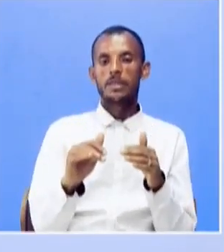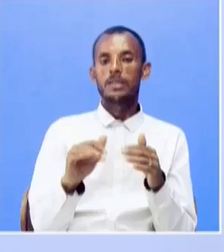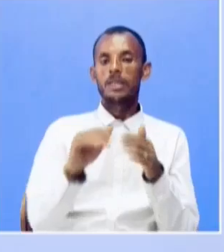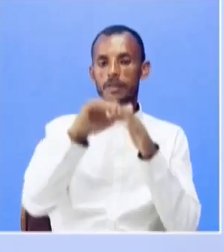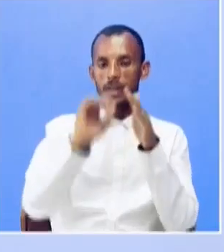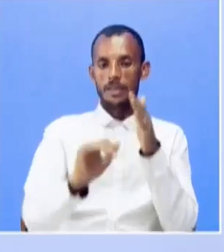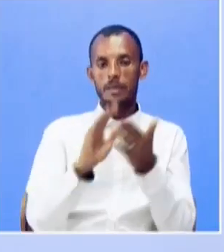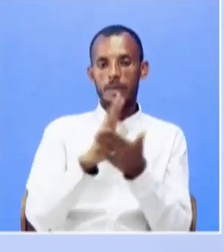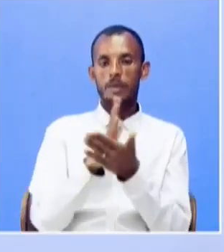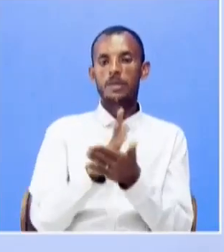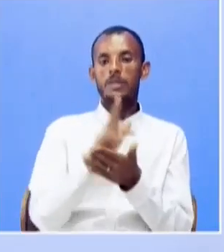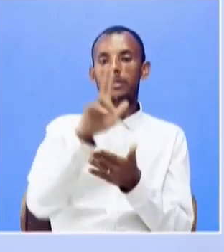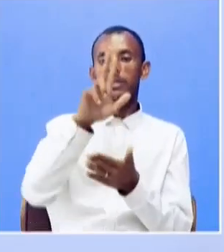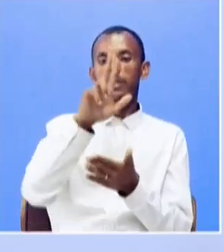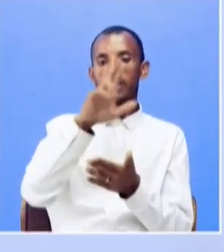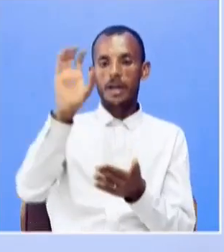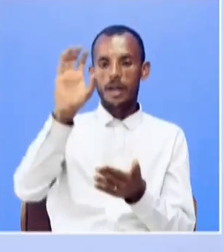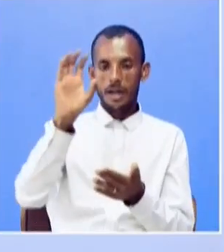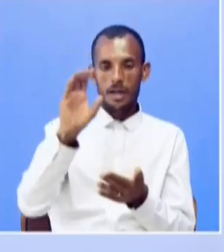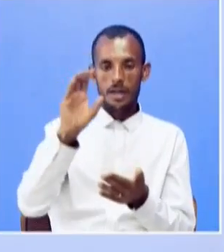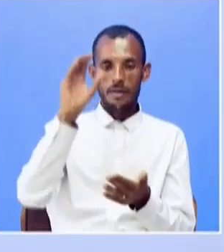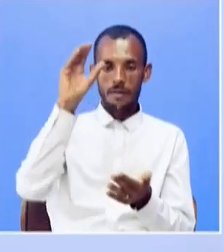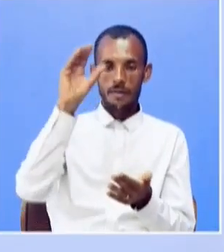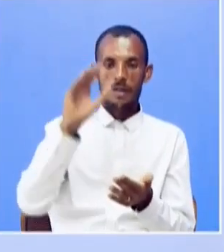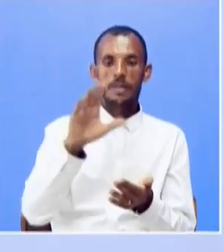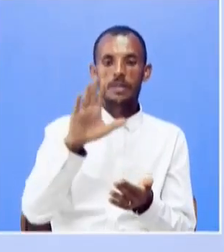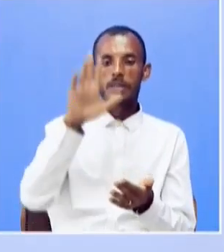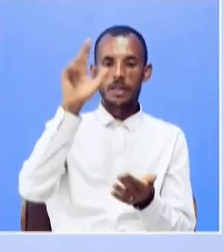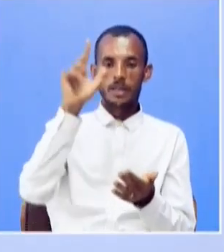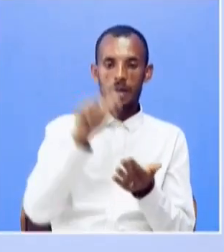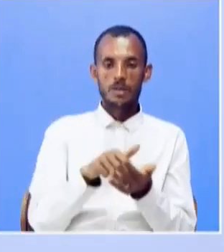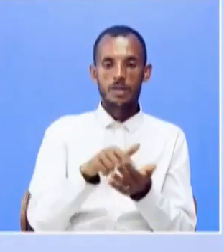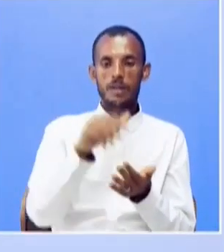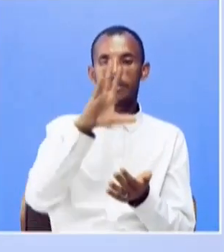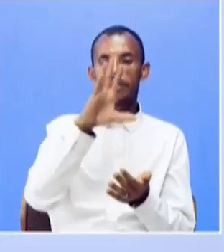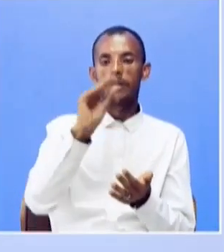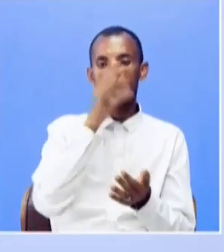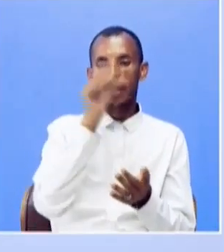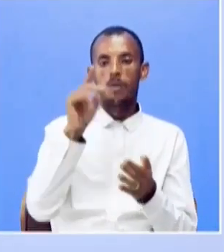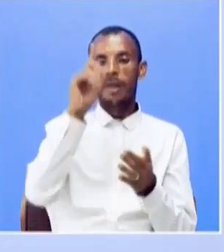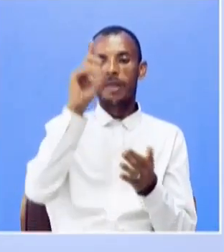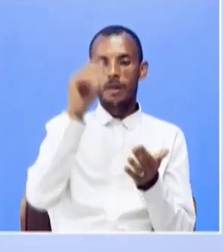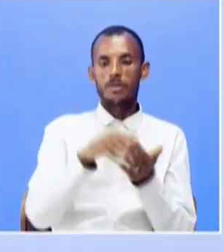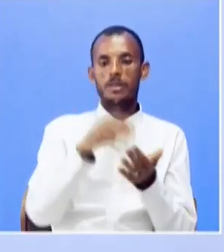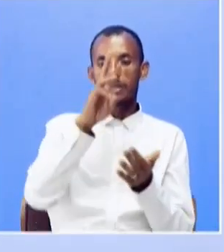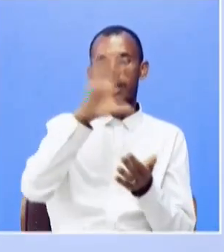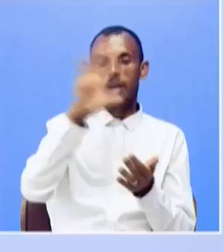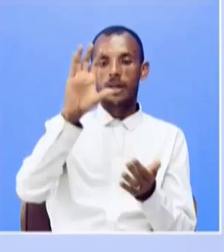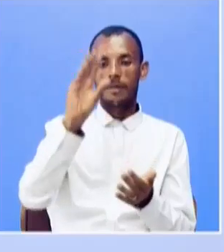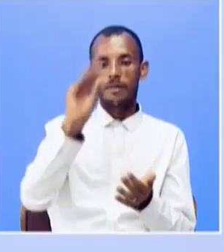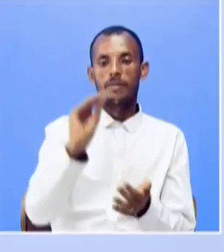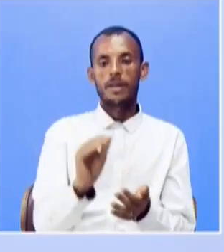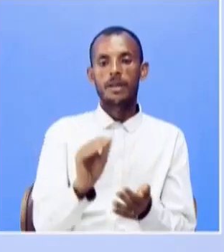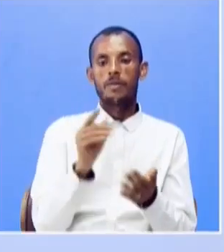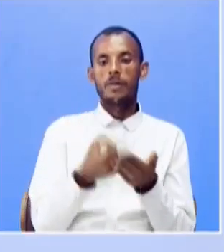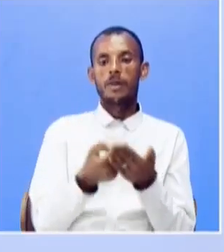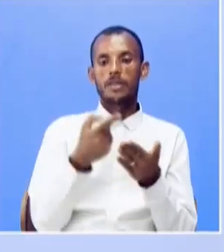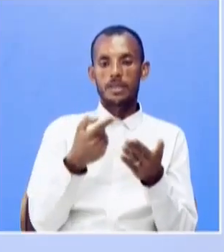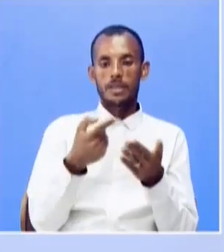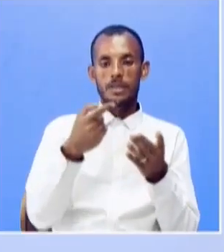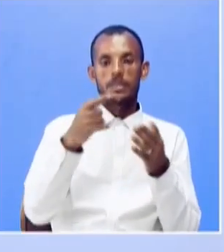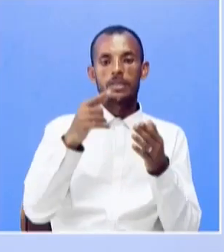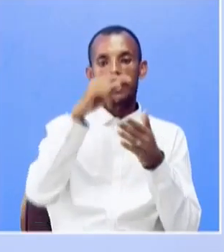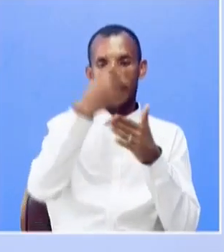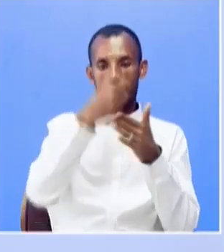difference between 350 and 1,650. So for this portion, the tax paid will